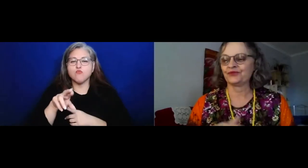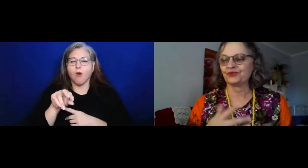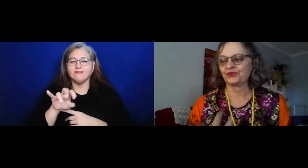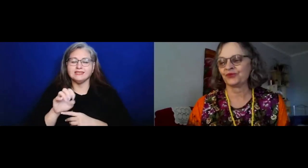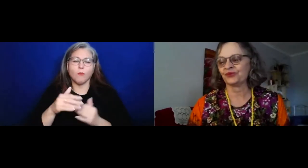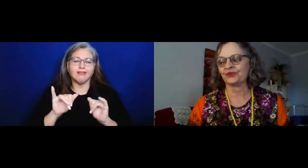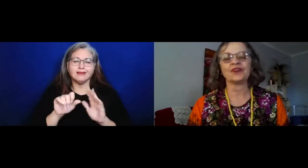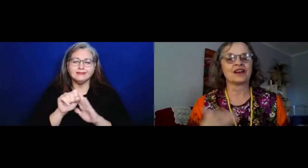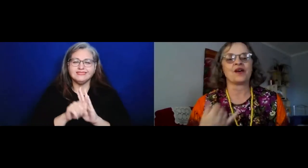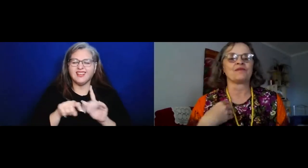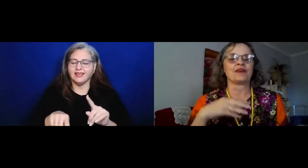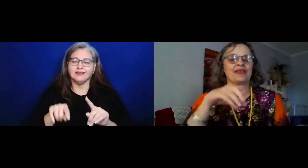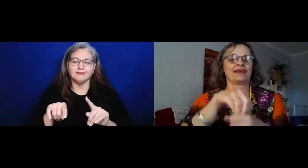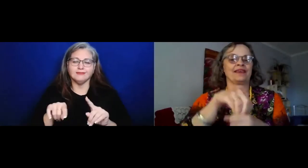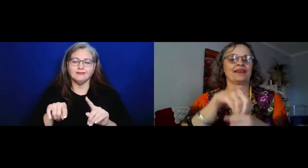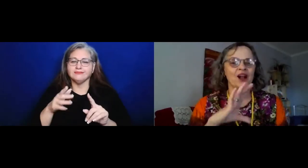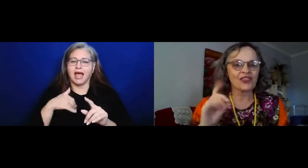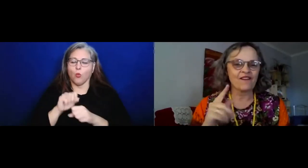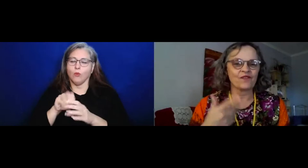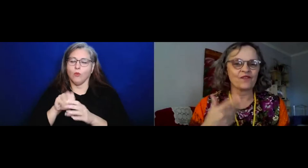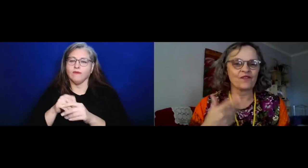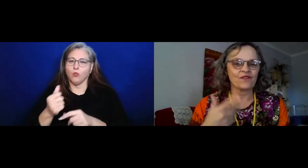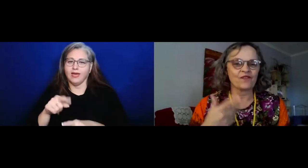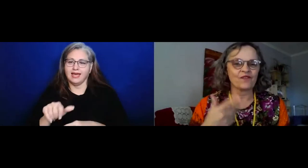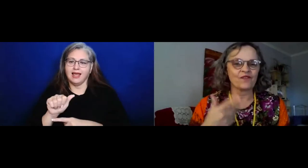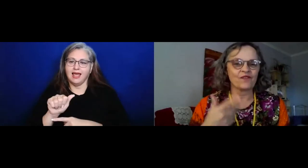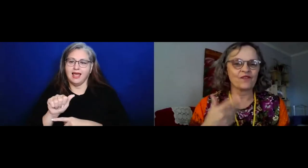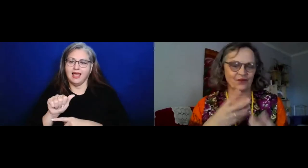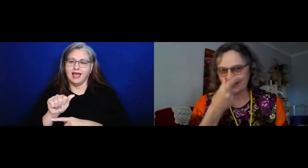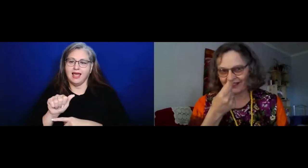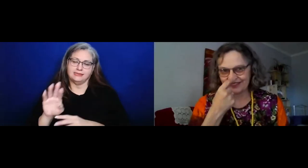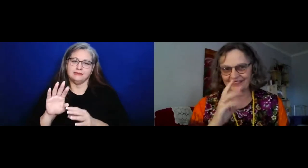the Western Cape. And I'm part of the Advocacy Committee.